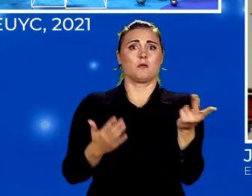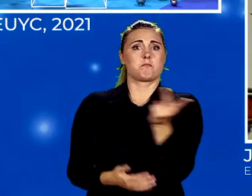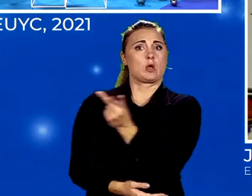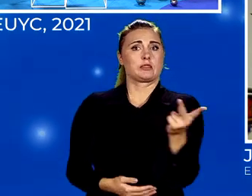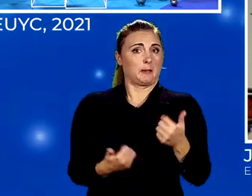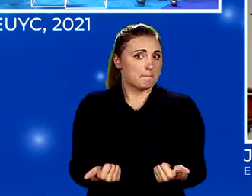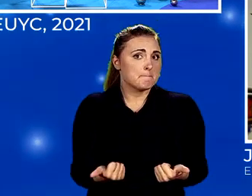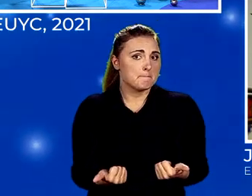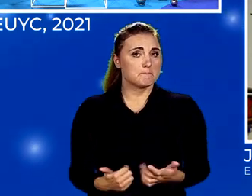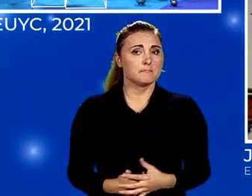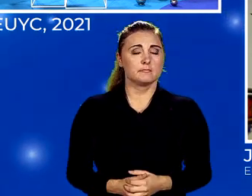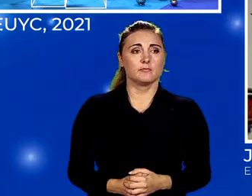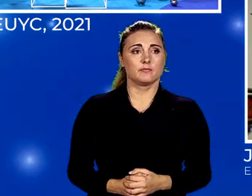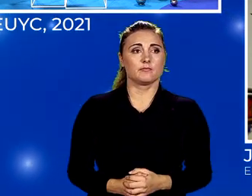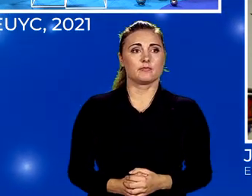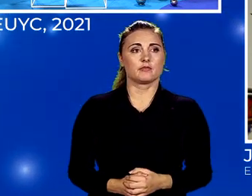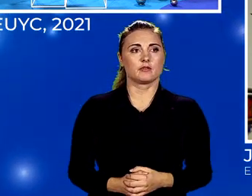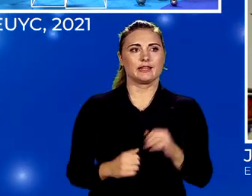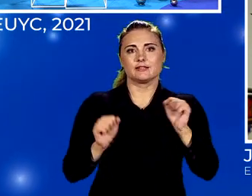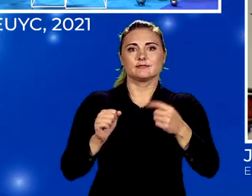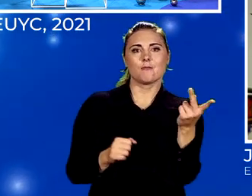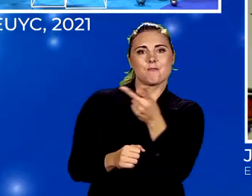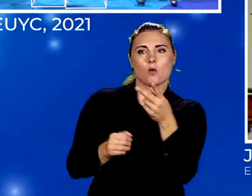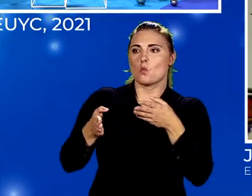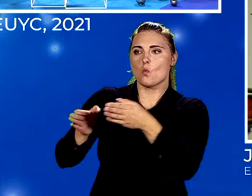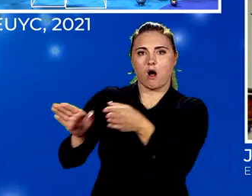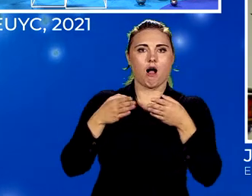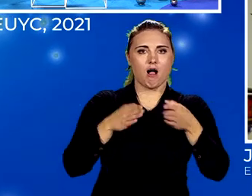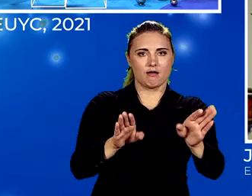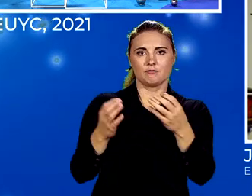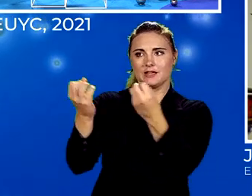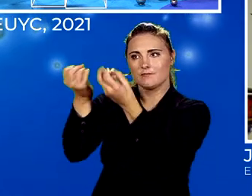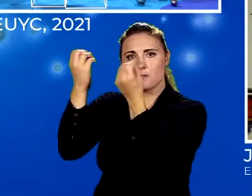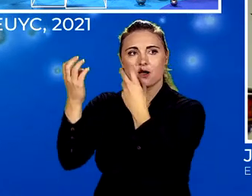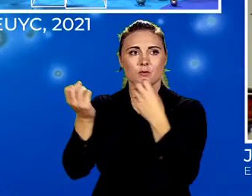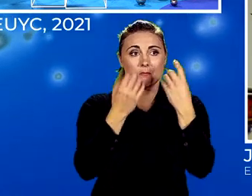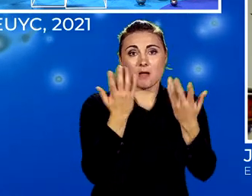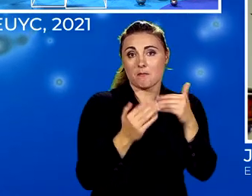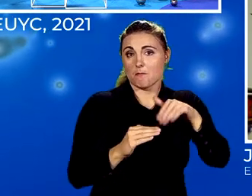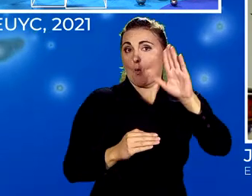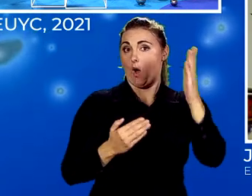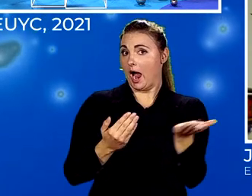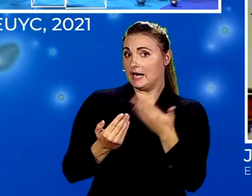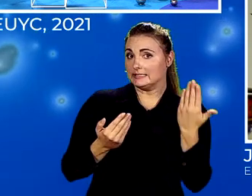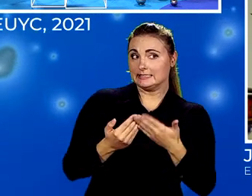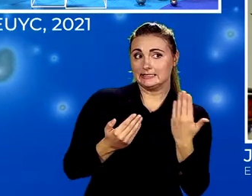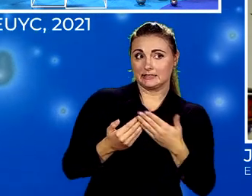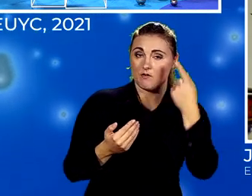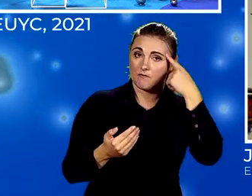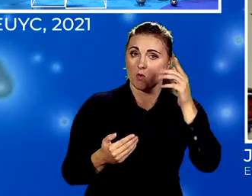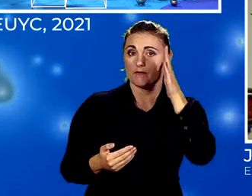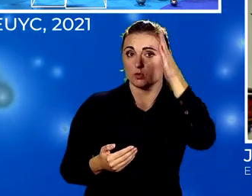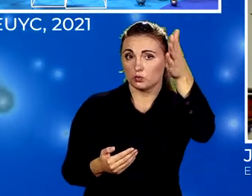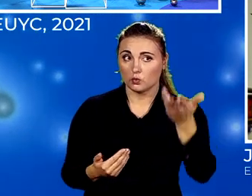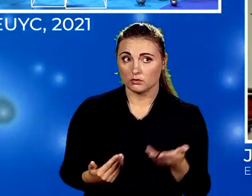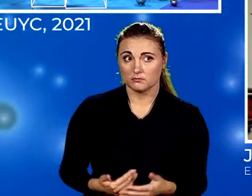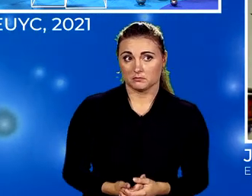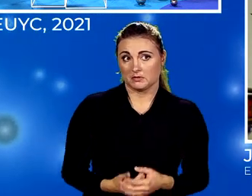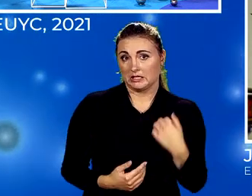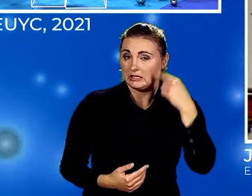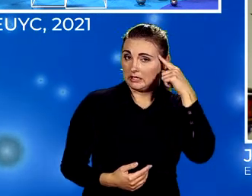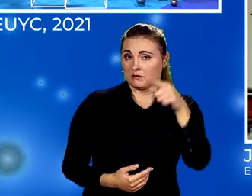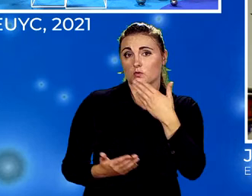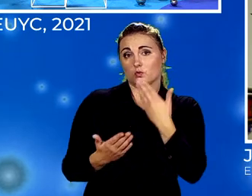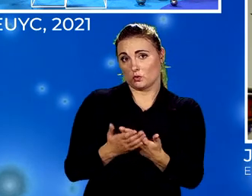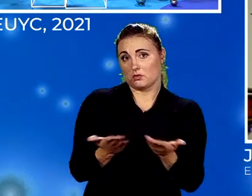process. And I think it will be even easier to organize conferences like this. This is from my side. Maybe somebody else could also answer.